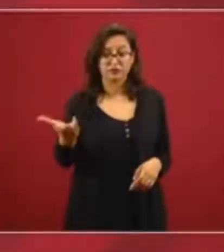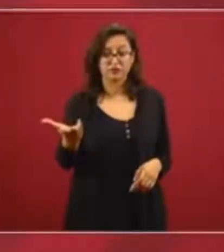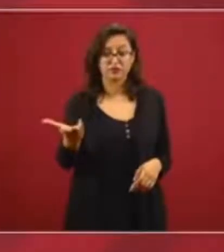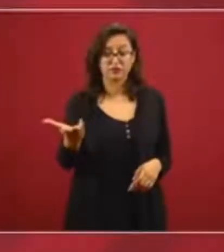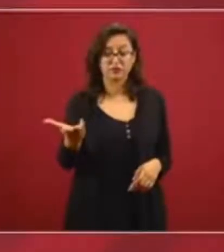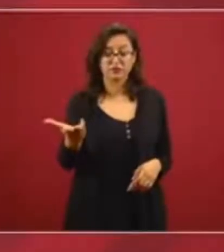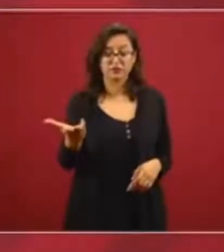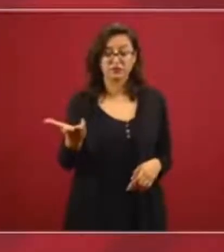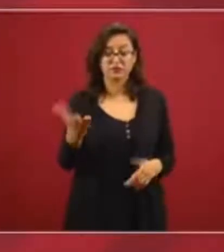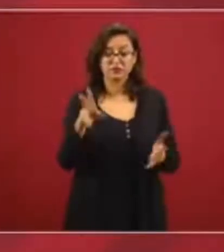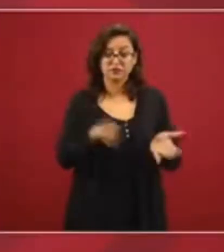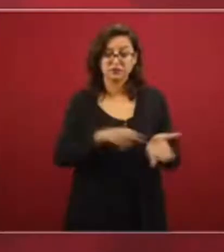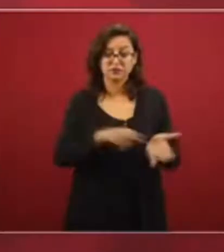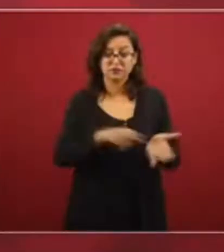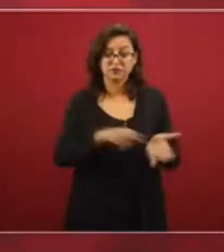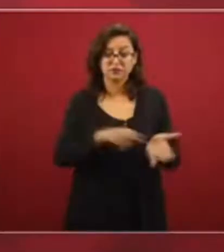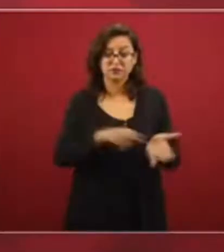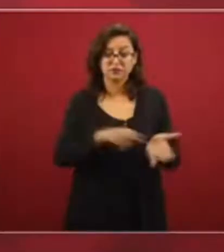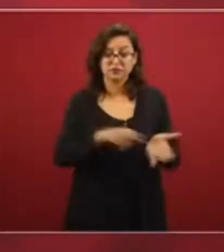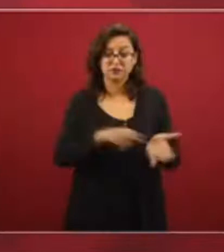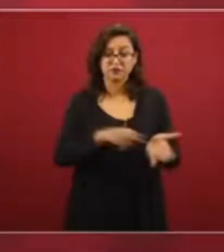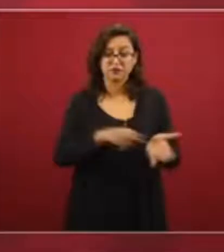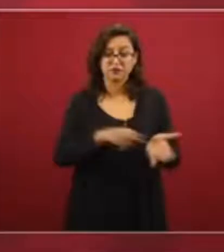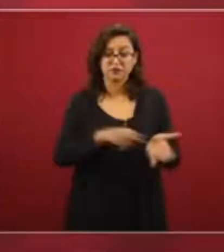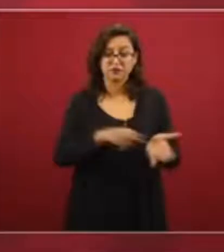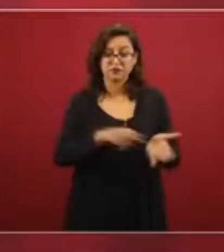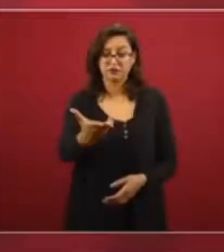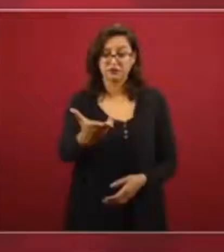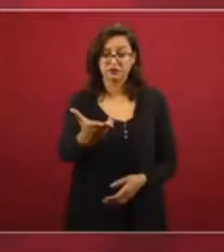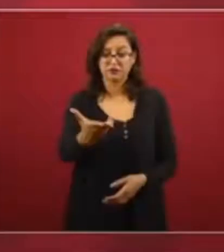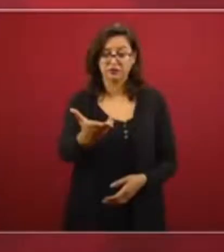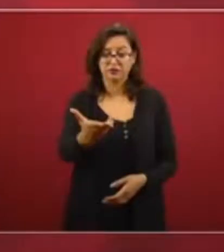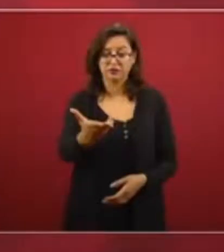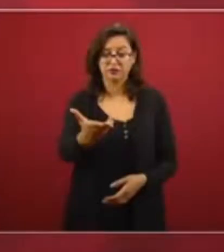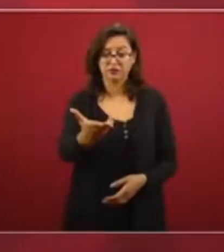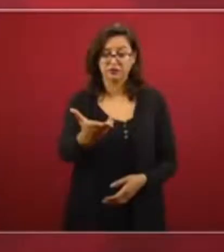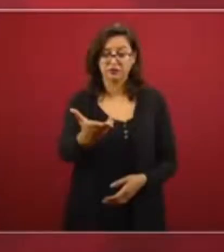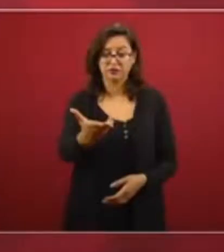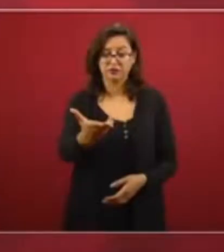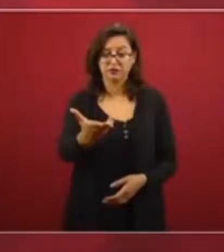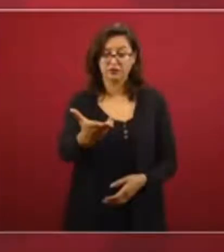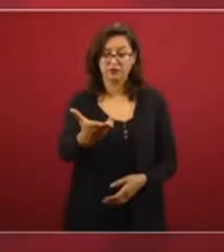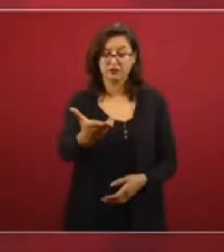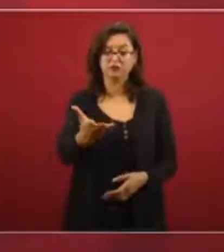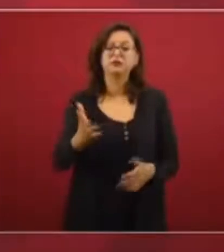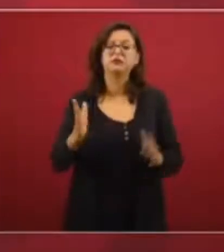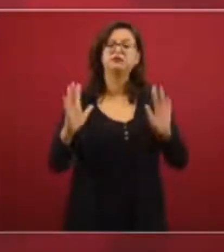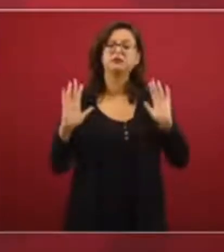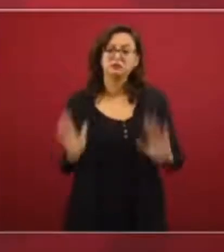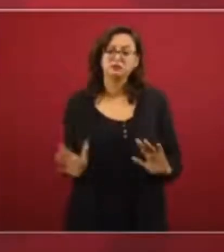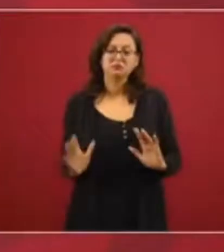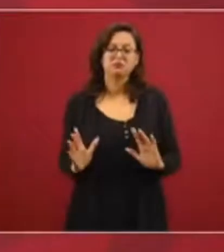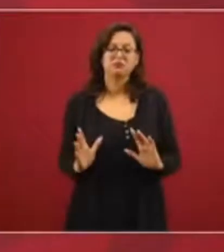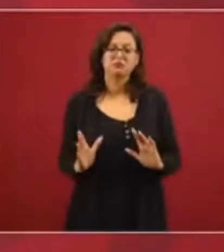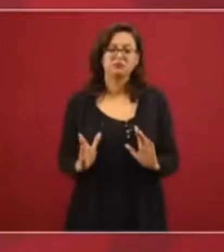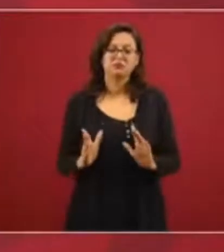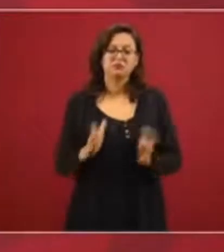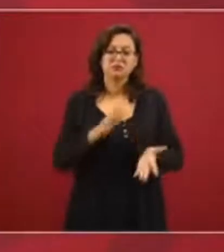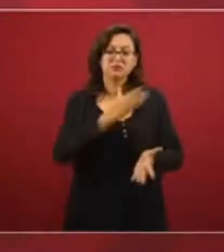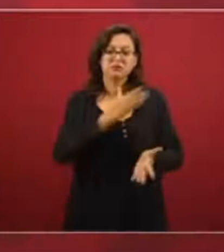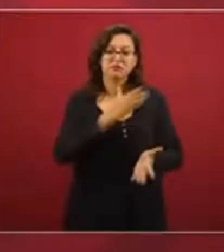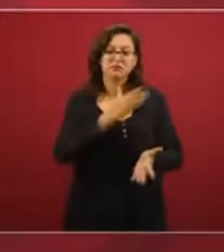presenta las firmas, and they present the signatures, ya pasa esa